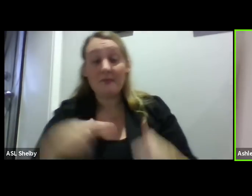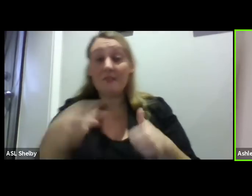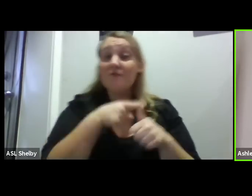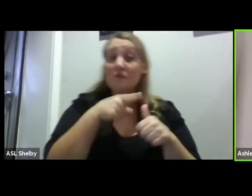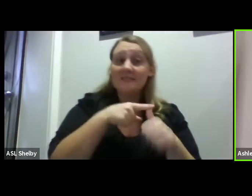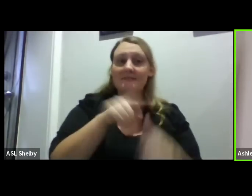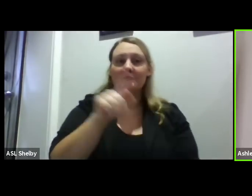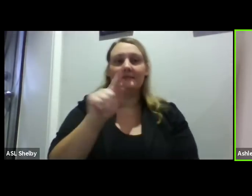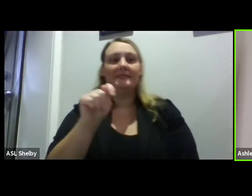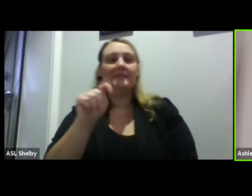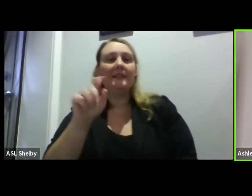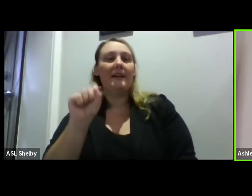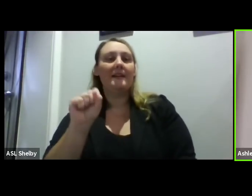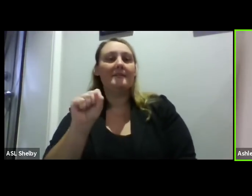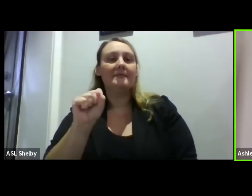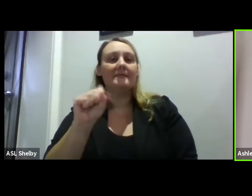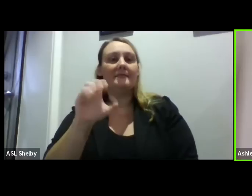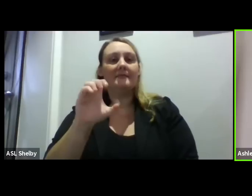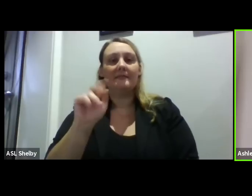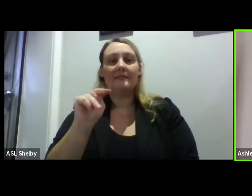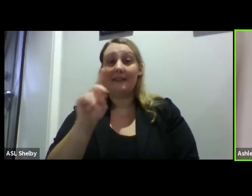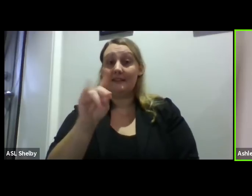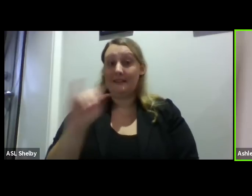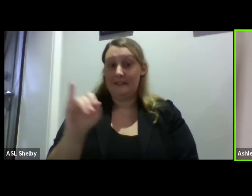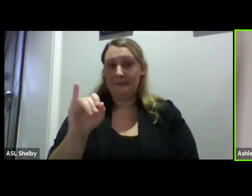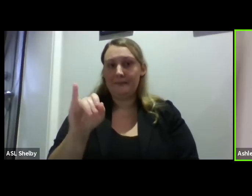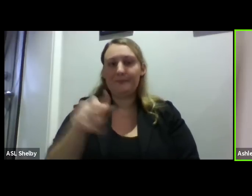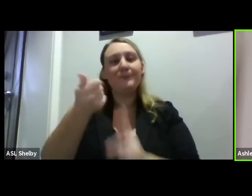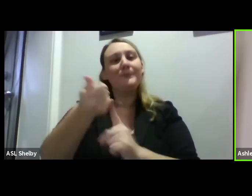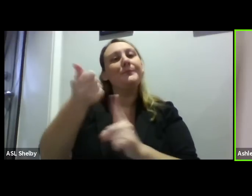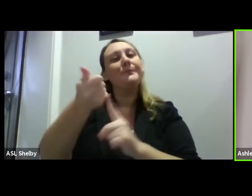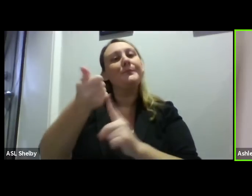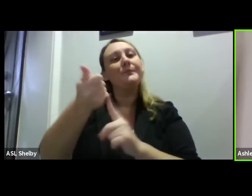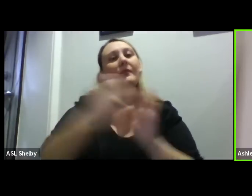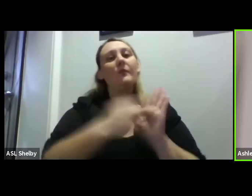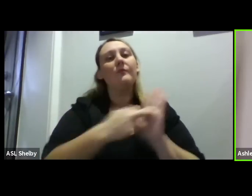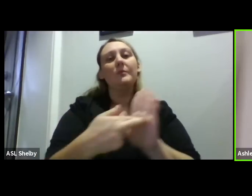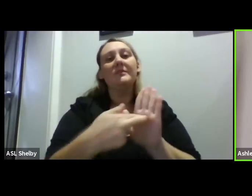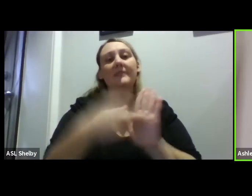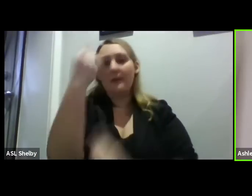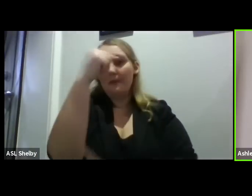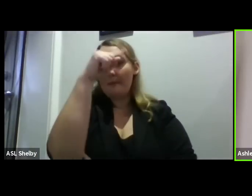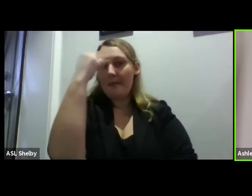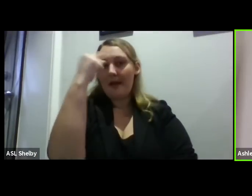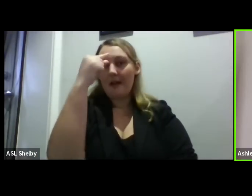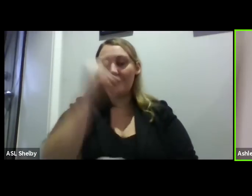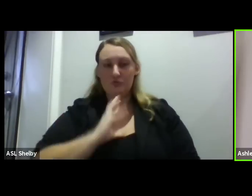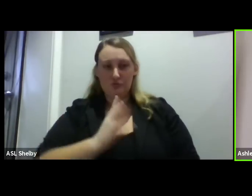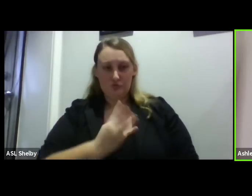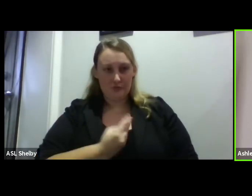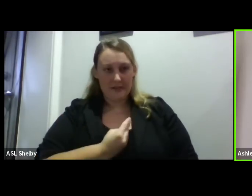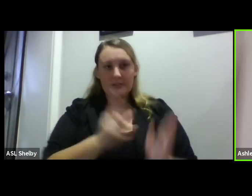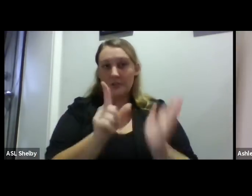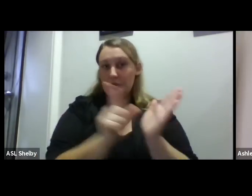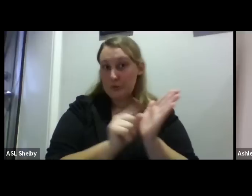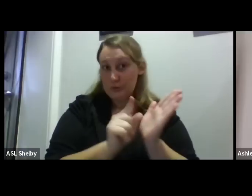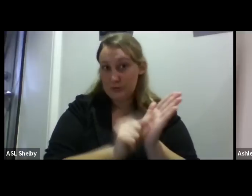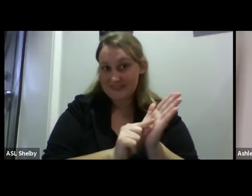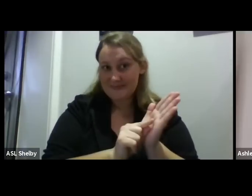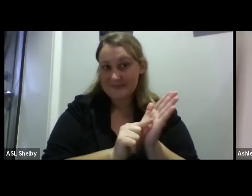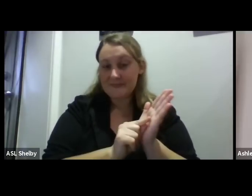Candy, who is speaking on behalf of Black Trans News, a newly founded organization made up of Black